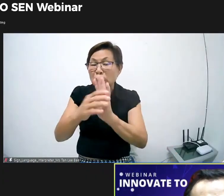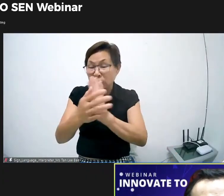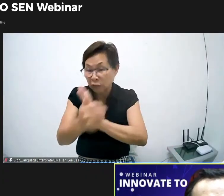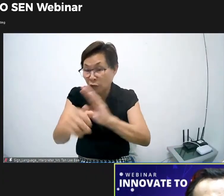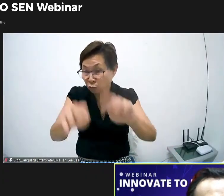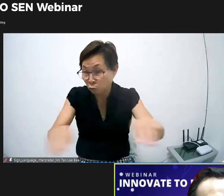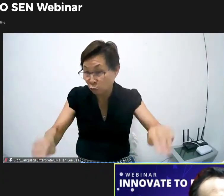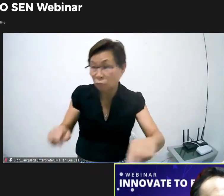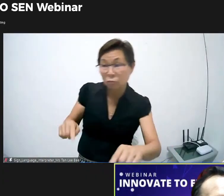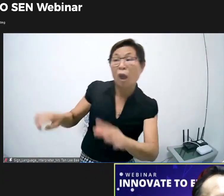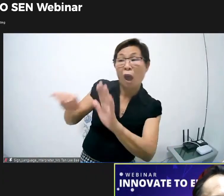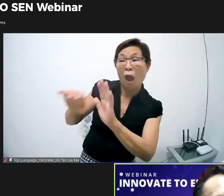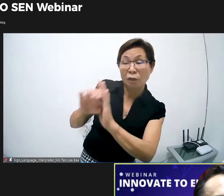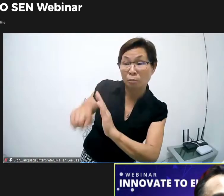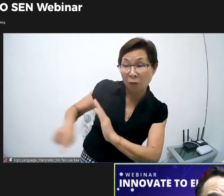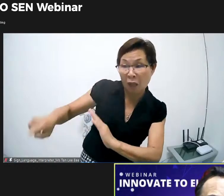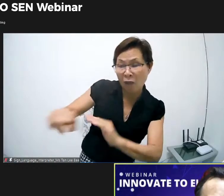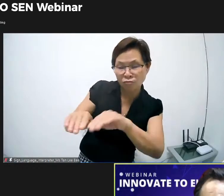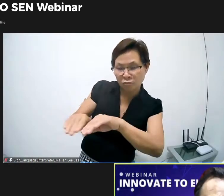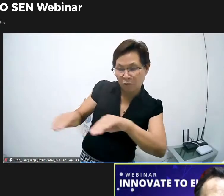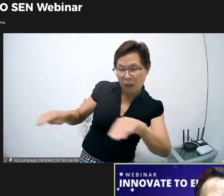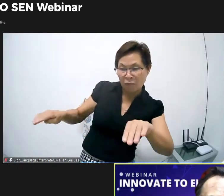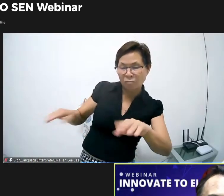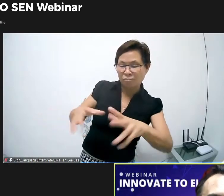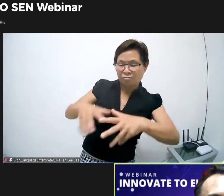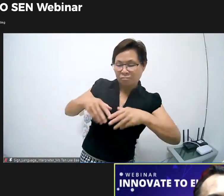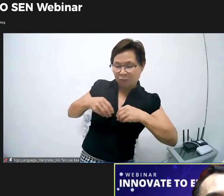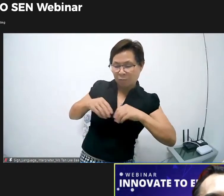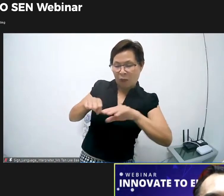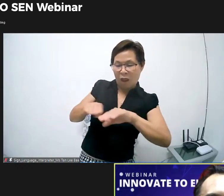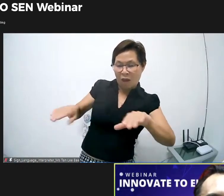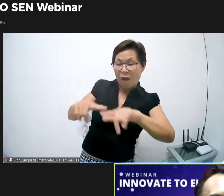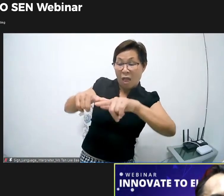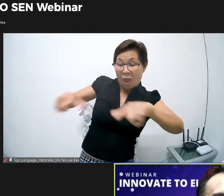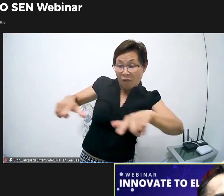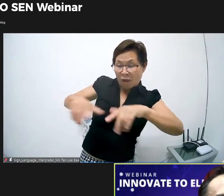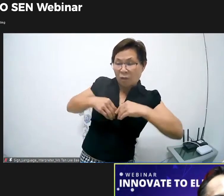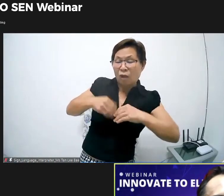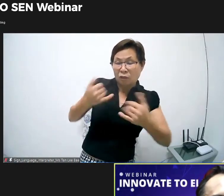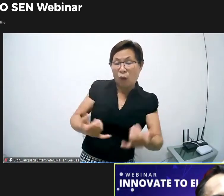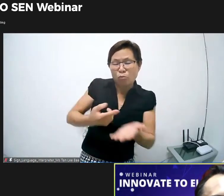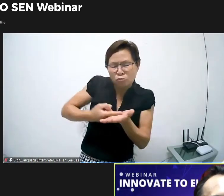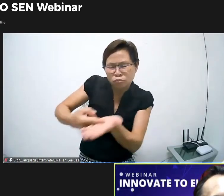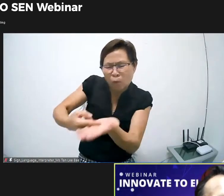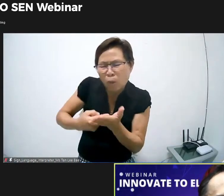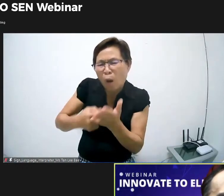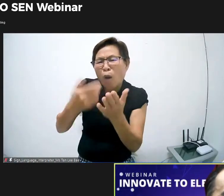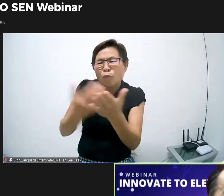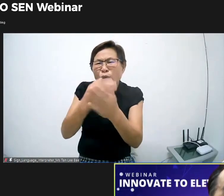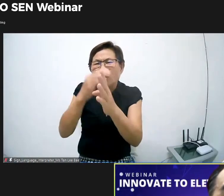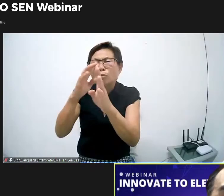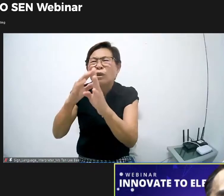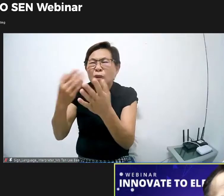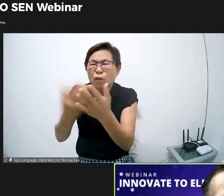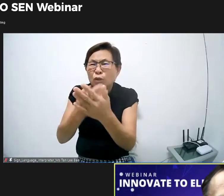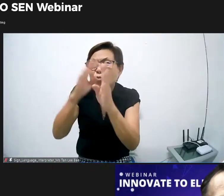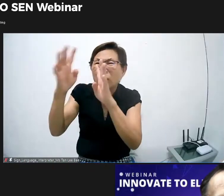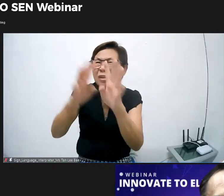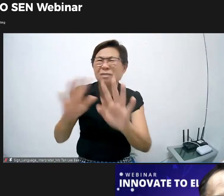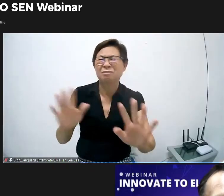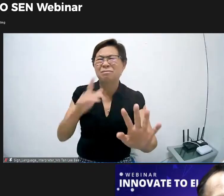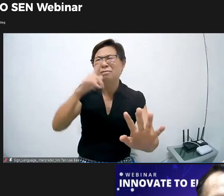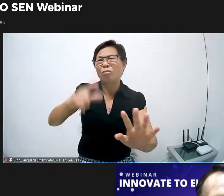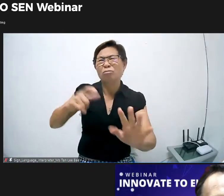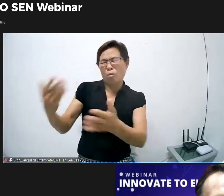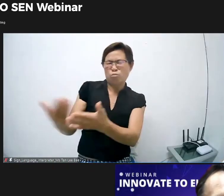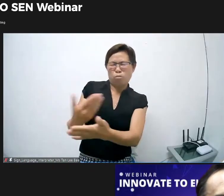might have a certain level of acceptance. Whereby, when we talk about innovation, of course, they're not necessarily to be very new,